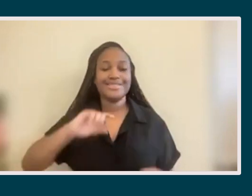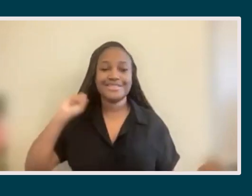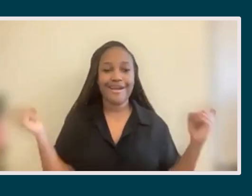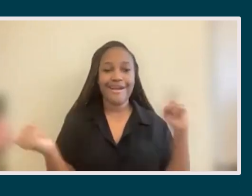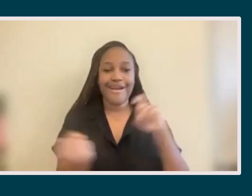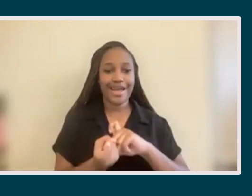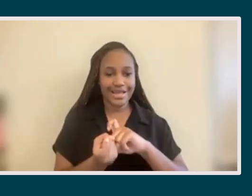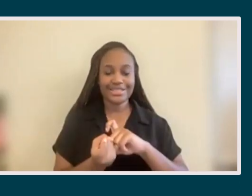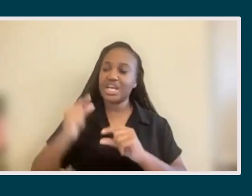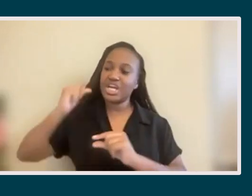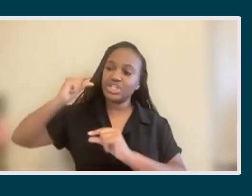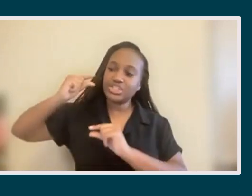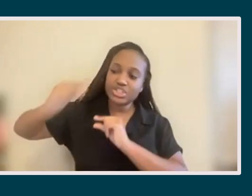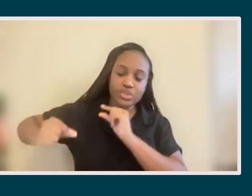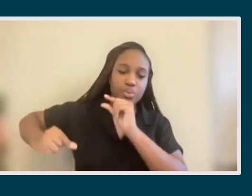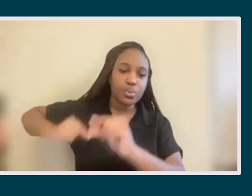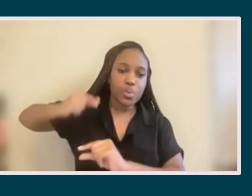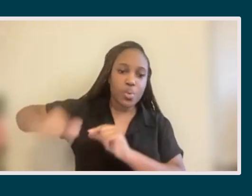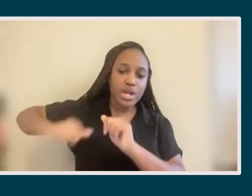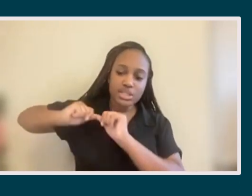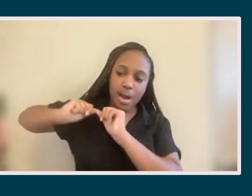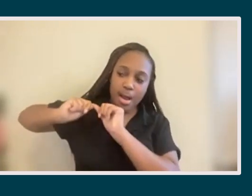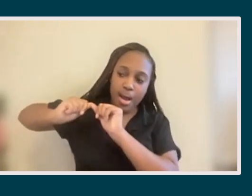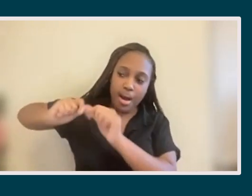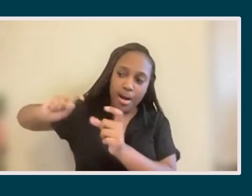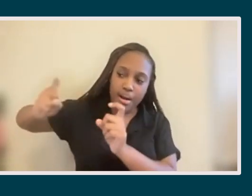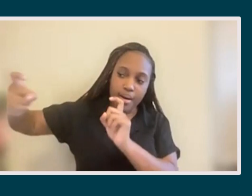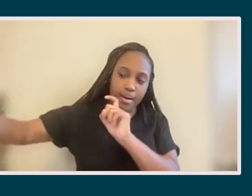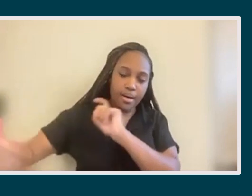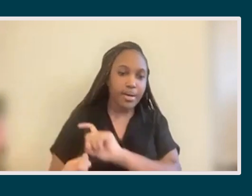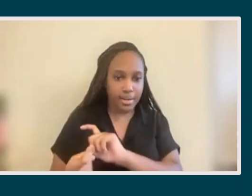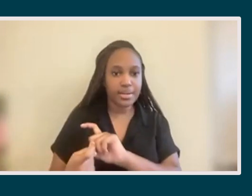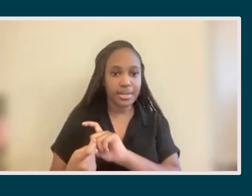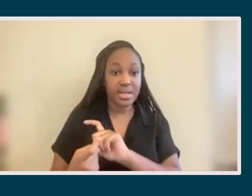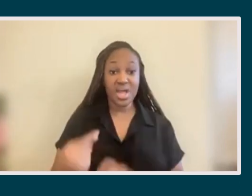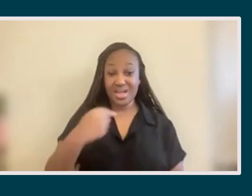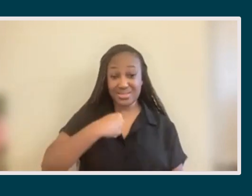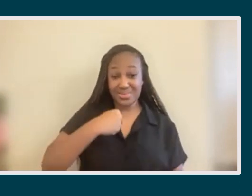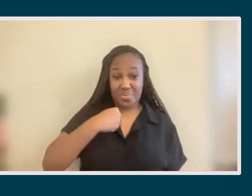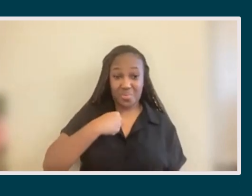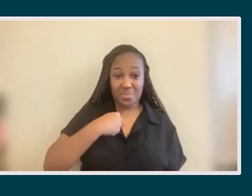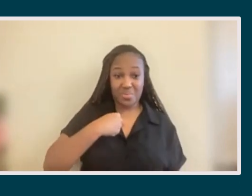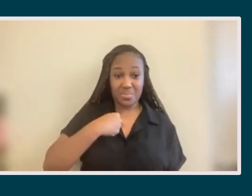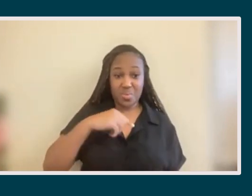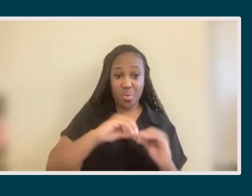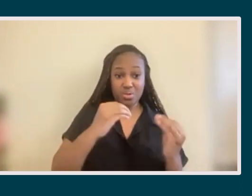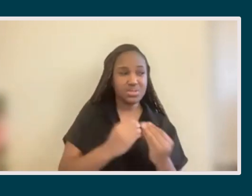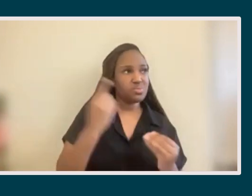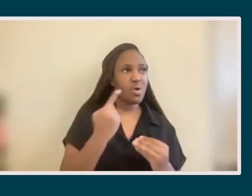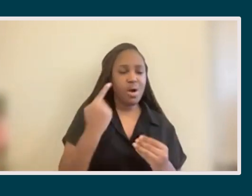takes generations. And so, and this is something that at LTHJ Global, we bring ourselves back to internally a